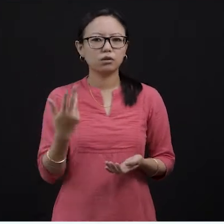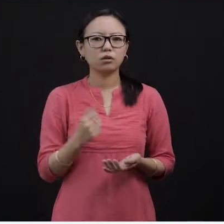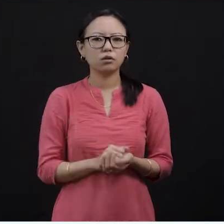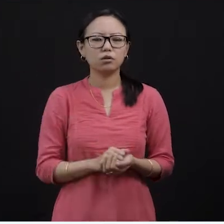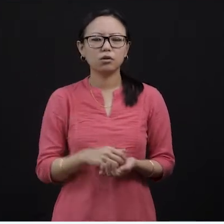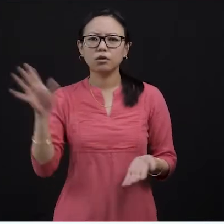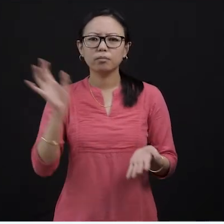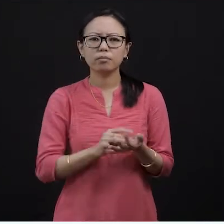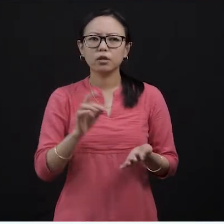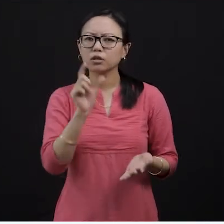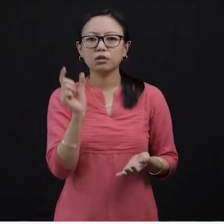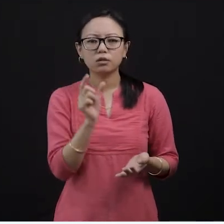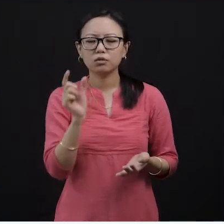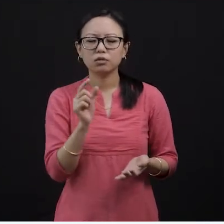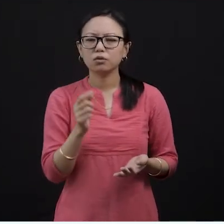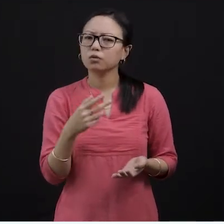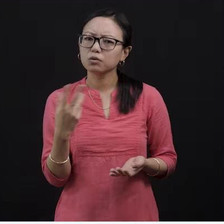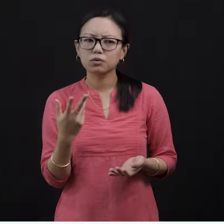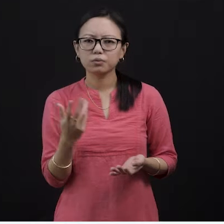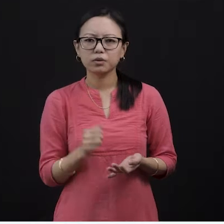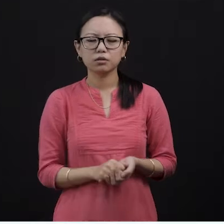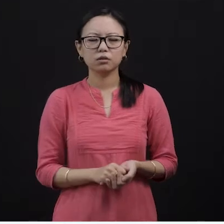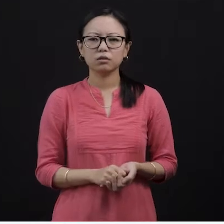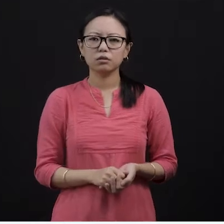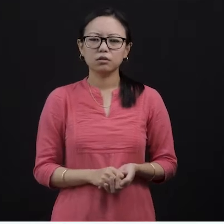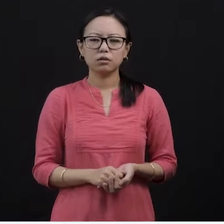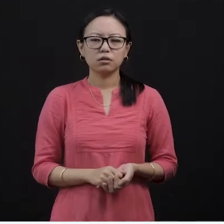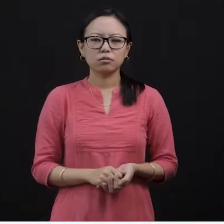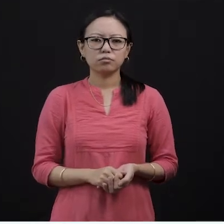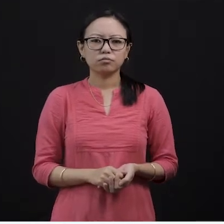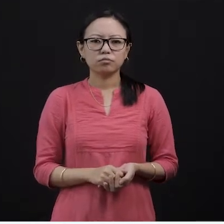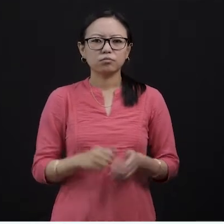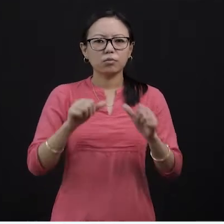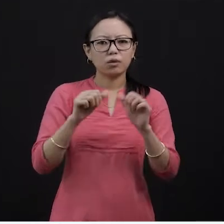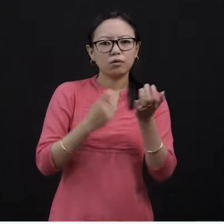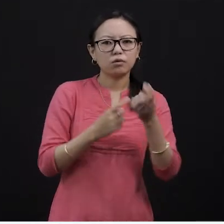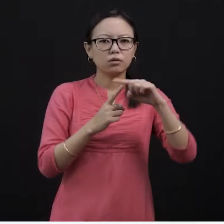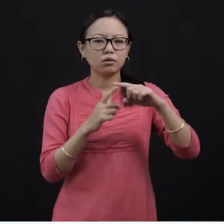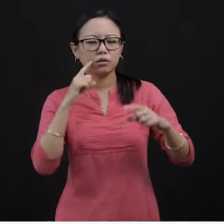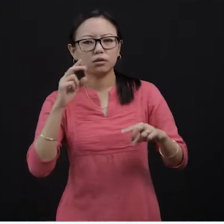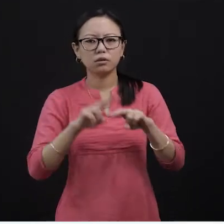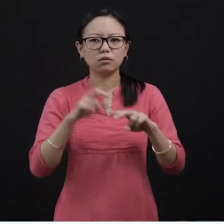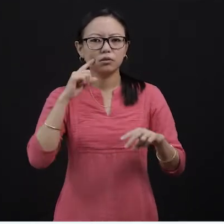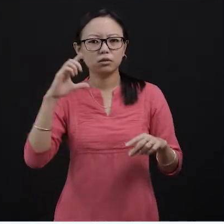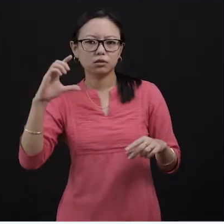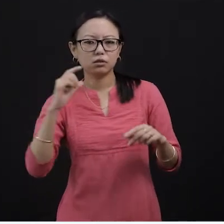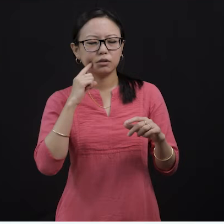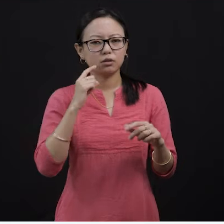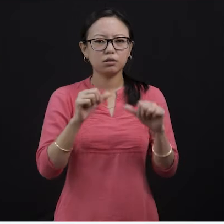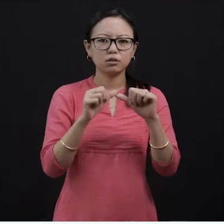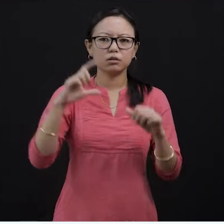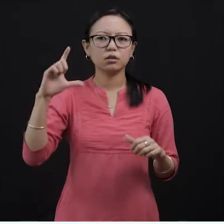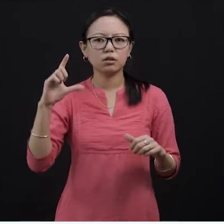of magnets. We have discussed about the artificial and the natural magnet. We